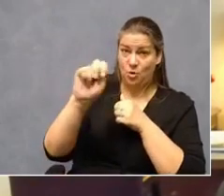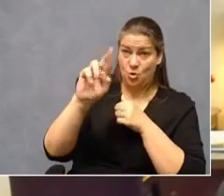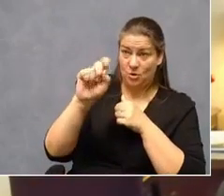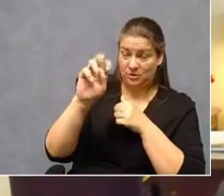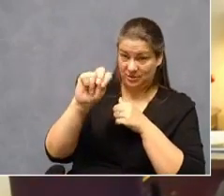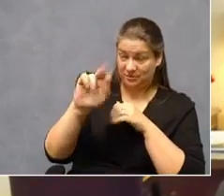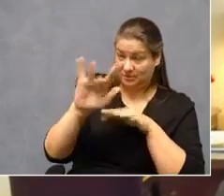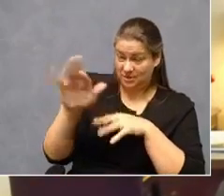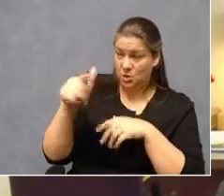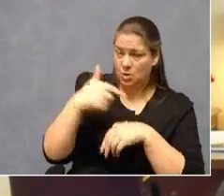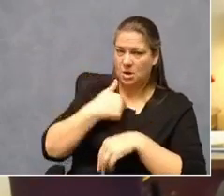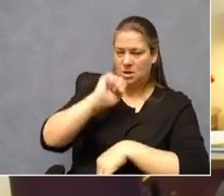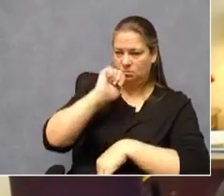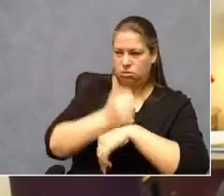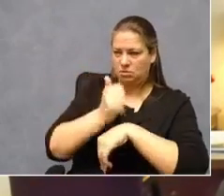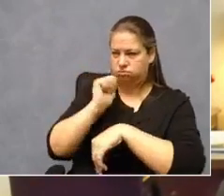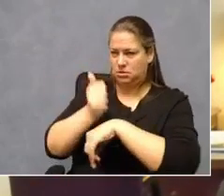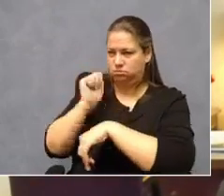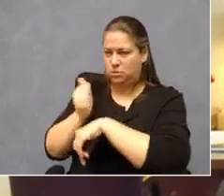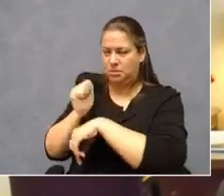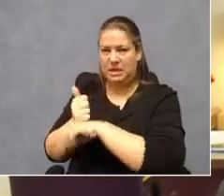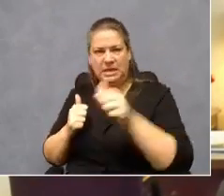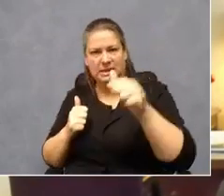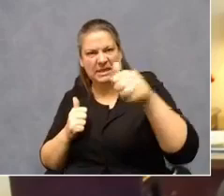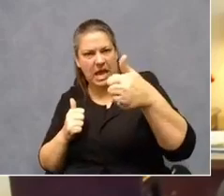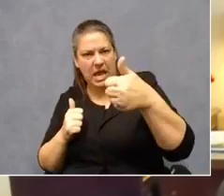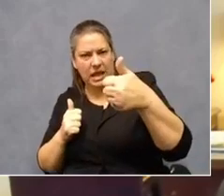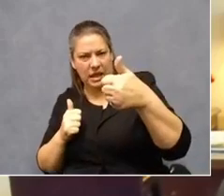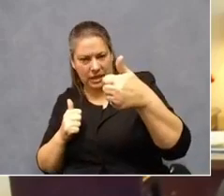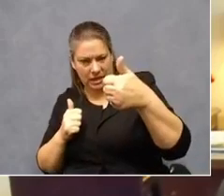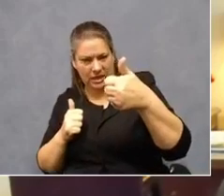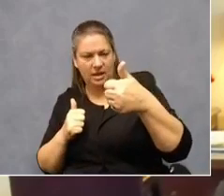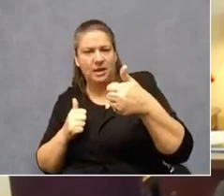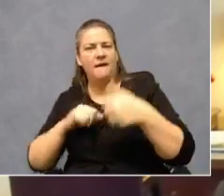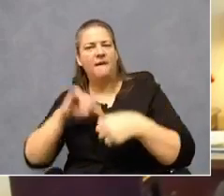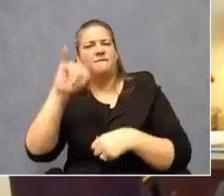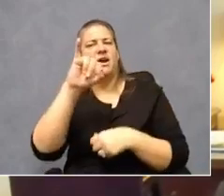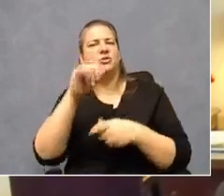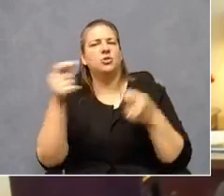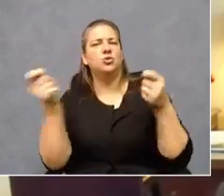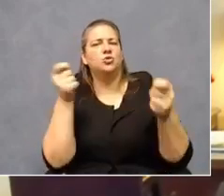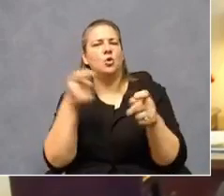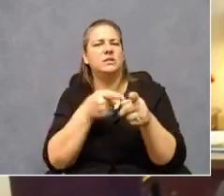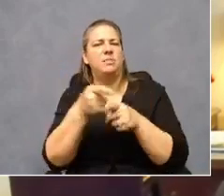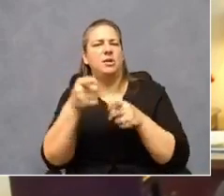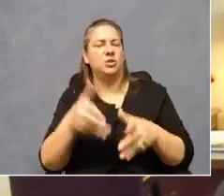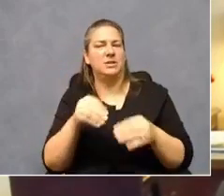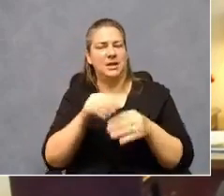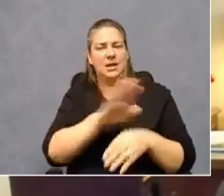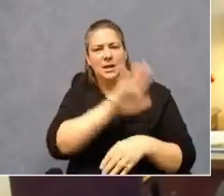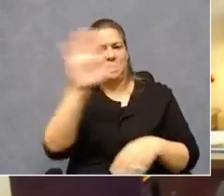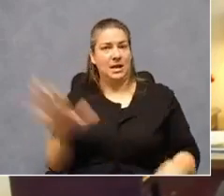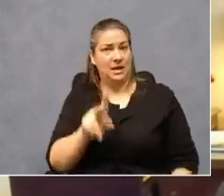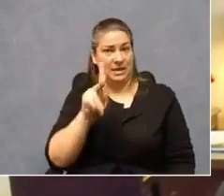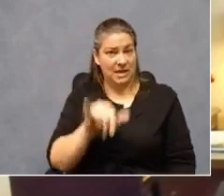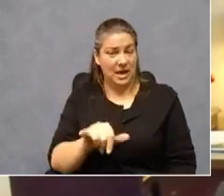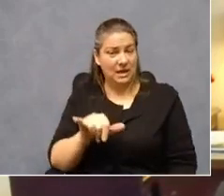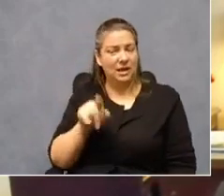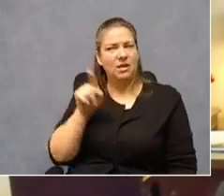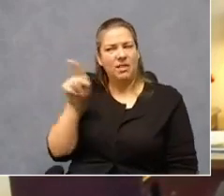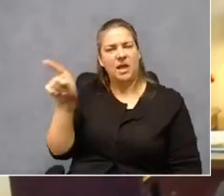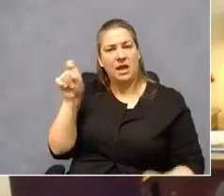regional infection control specialists across the Commonwealth who were able to give and are able to